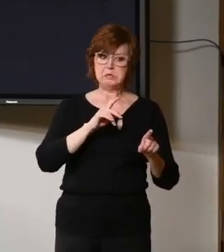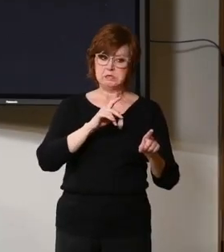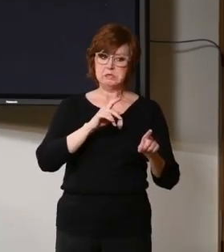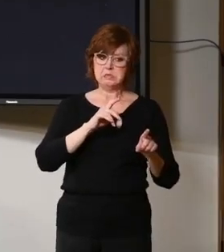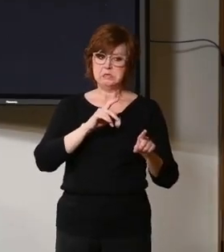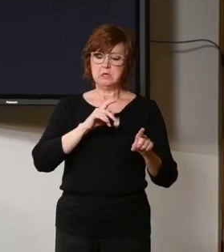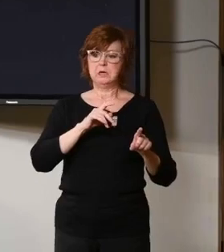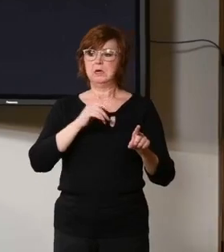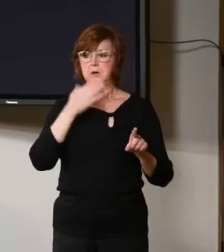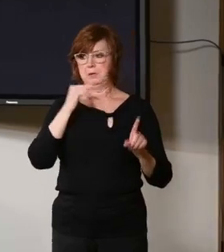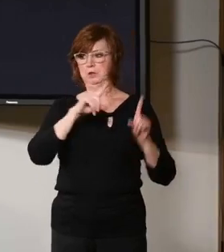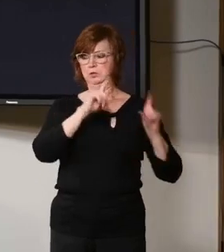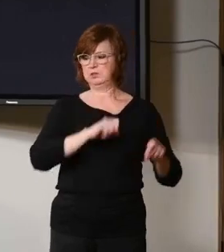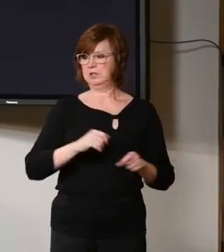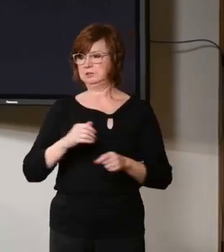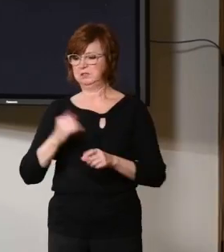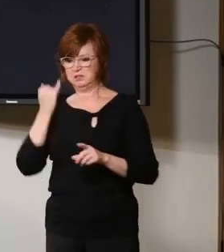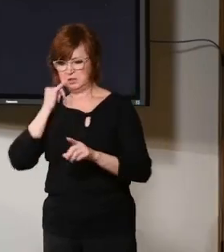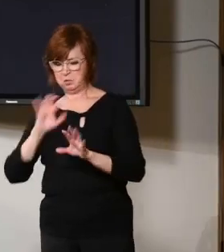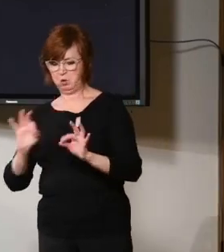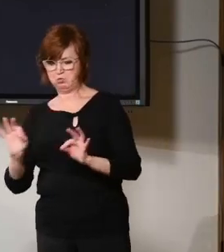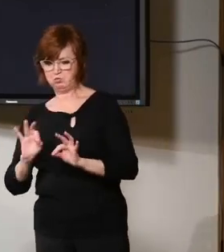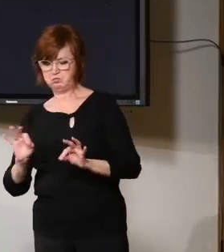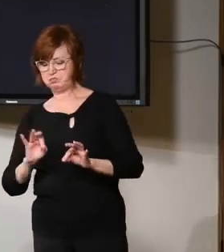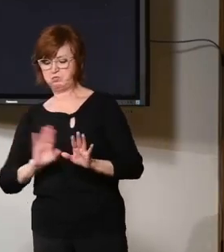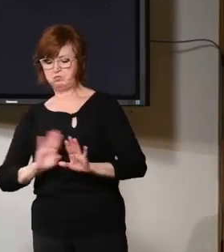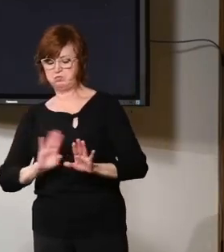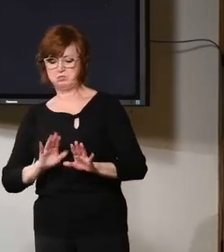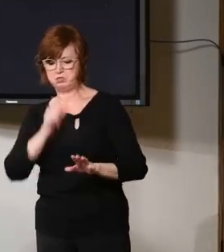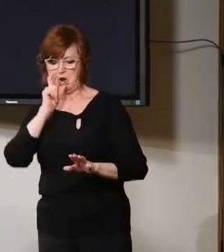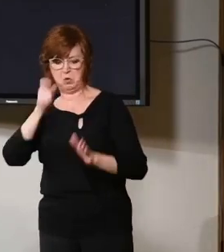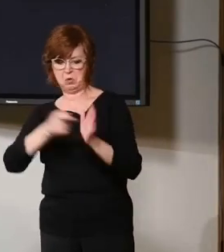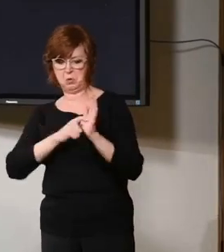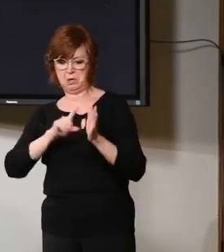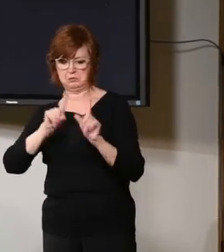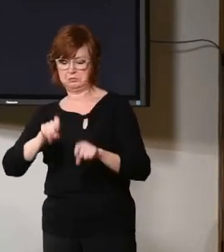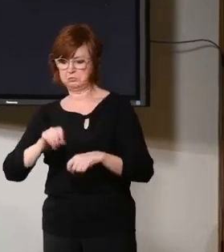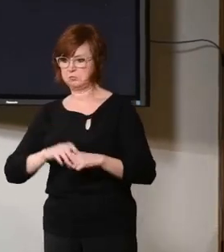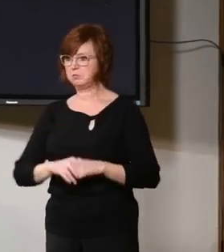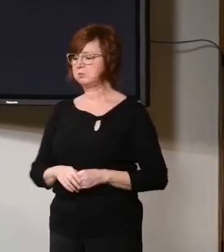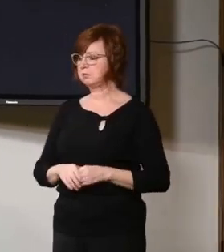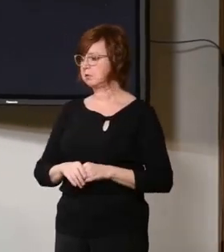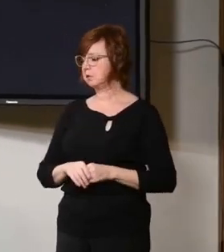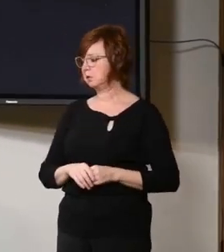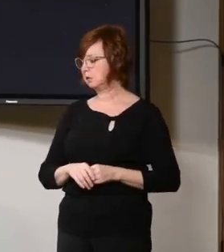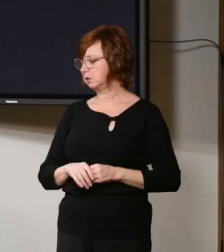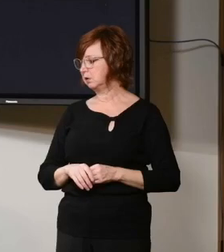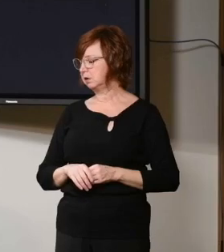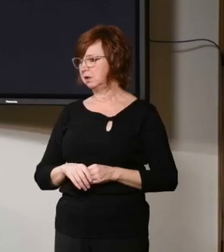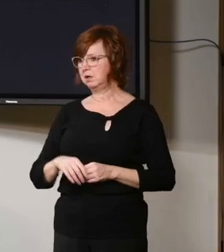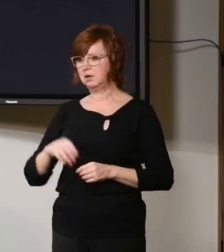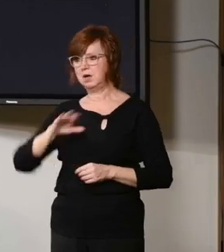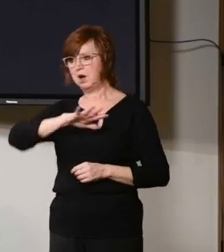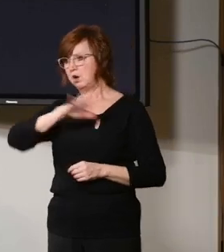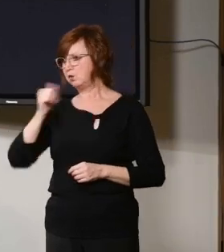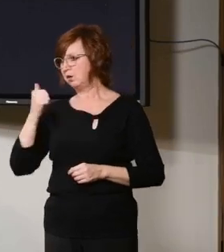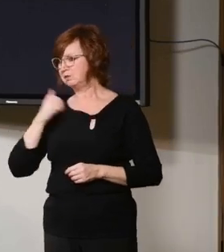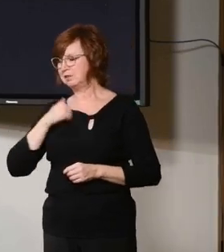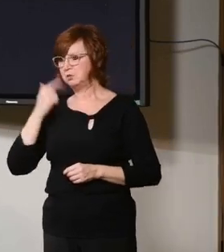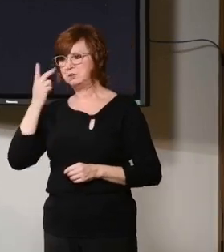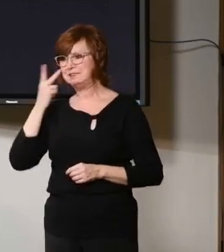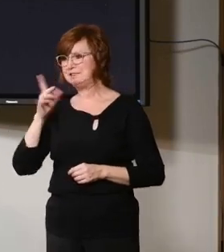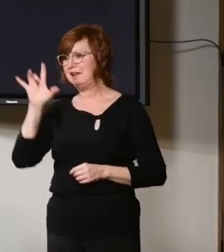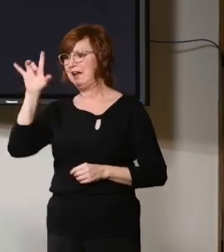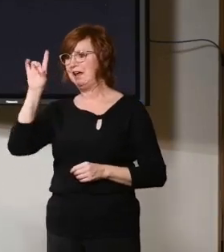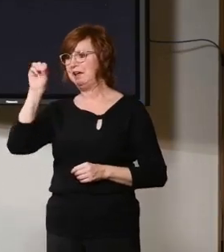what experience in other jurisdictions in Canada has shown is that 80% people have mild symptoms. Of that